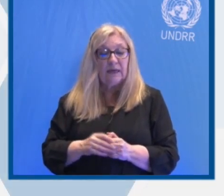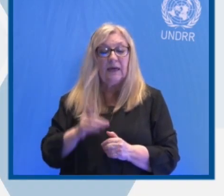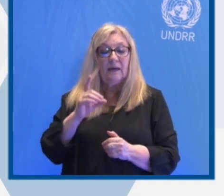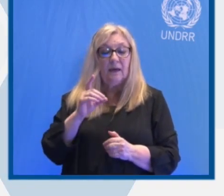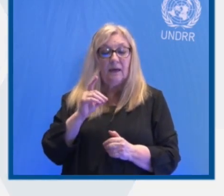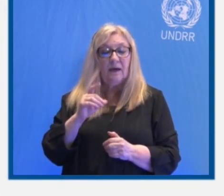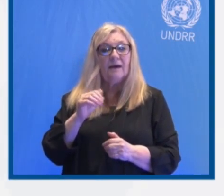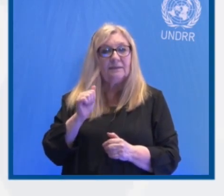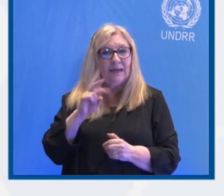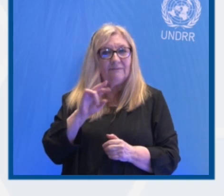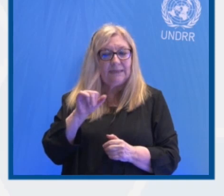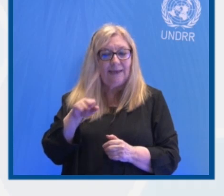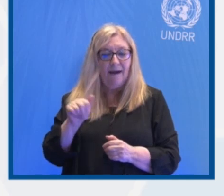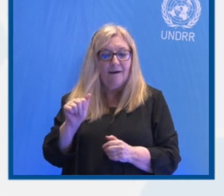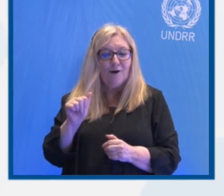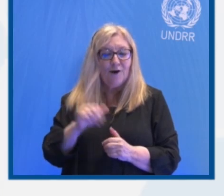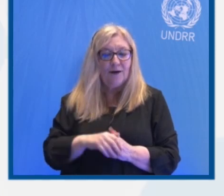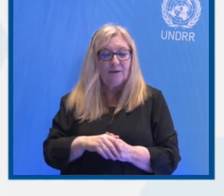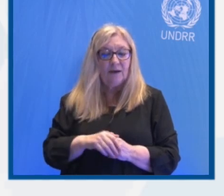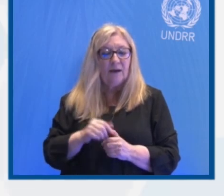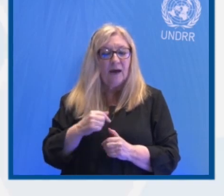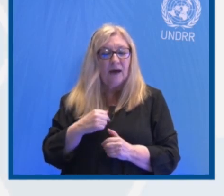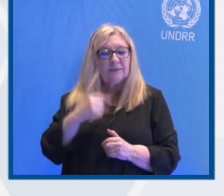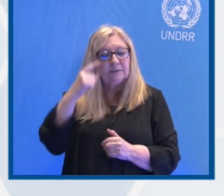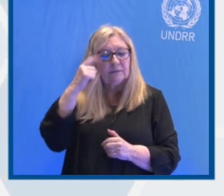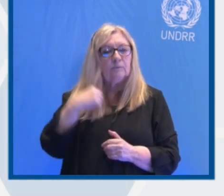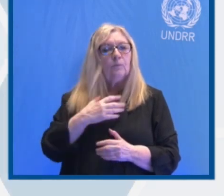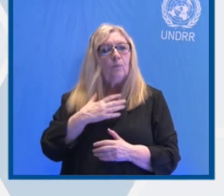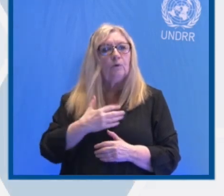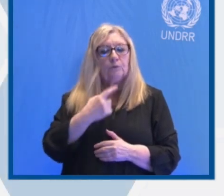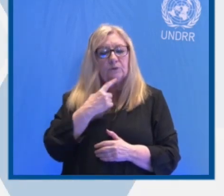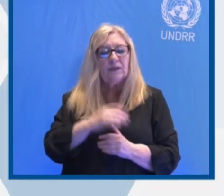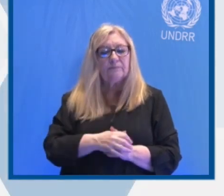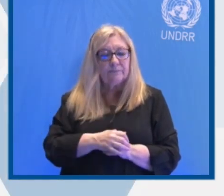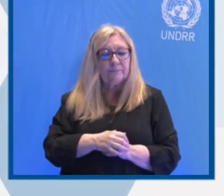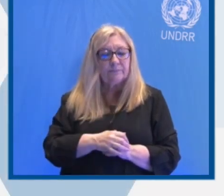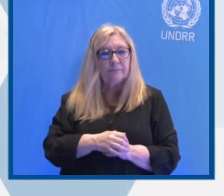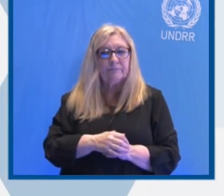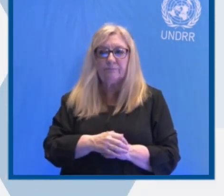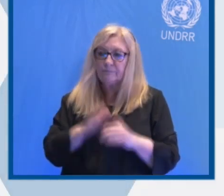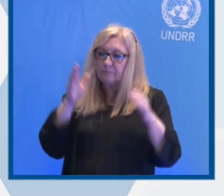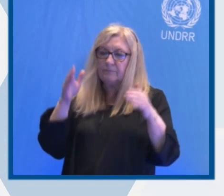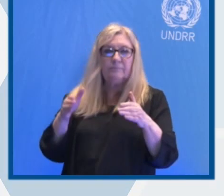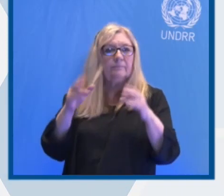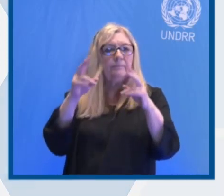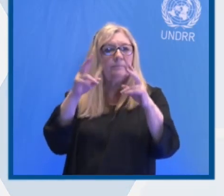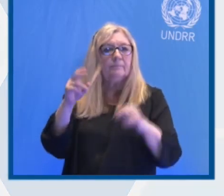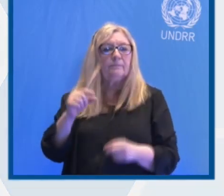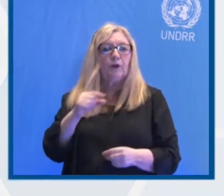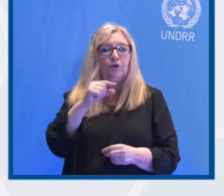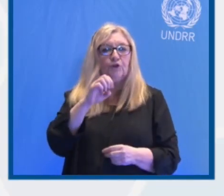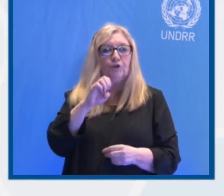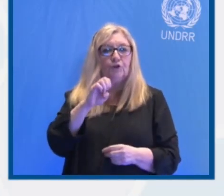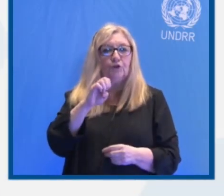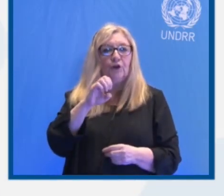issues, it is very important that we bring up, just as I remember Dean brought the issue